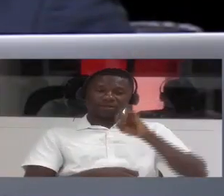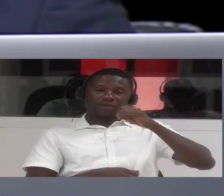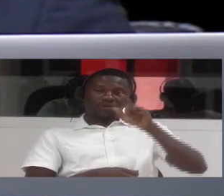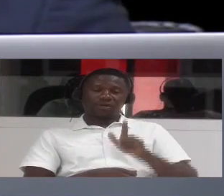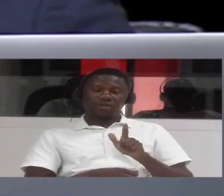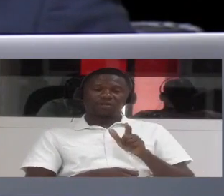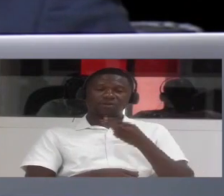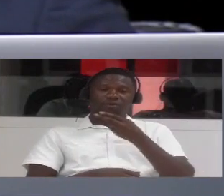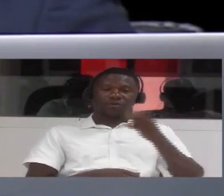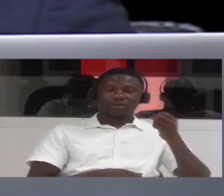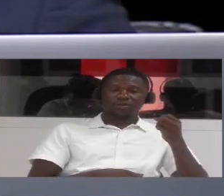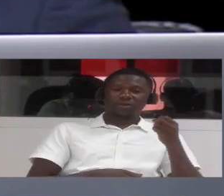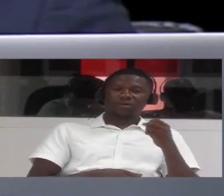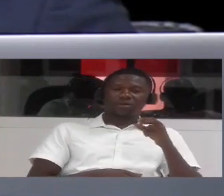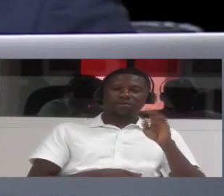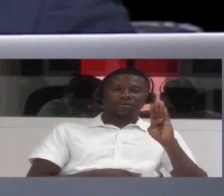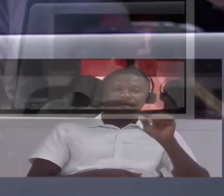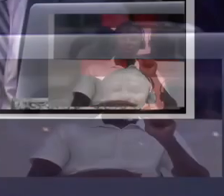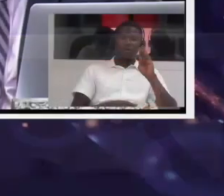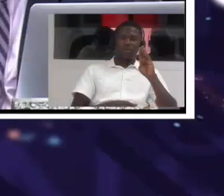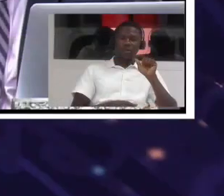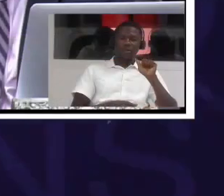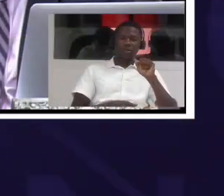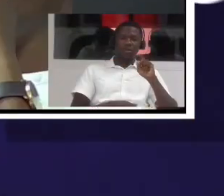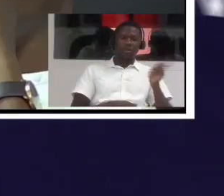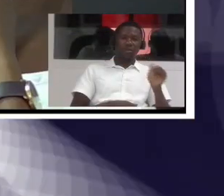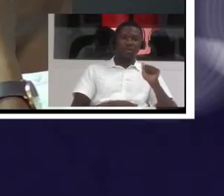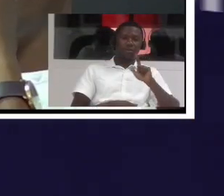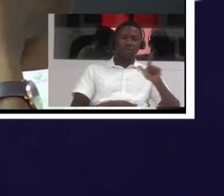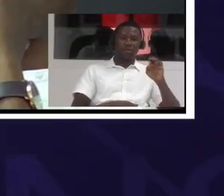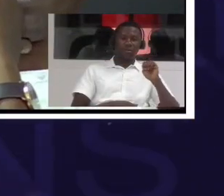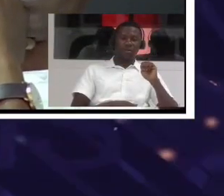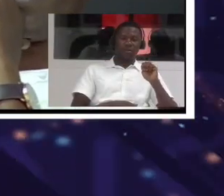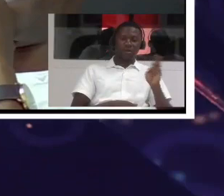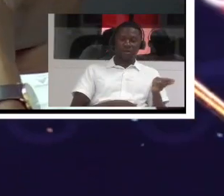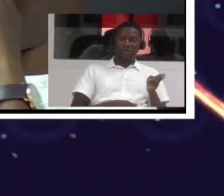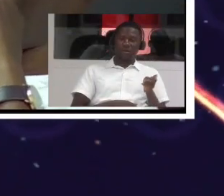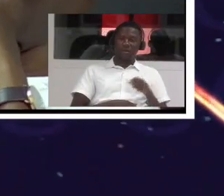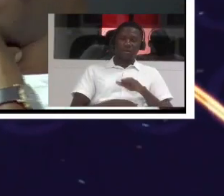Diallo and Alhaji Mbaye. Baba must have been a regular client.